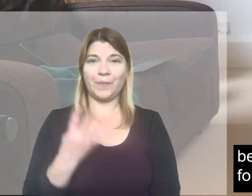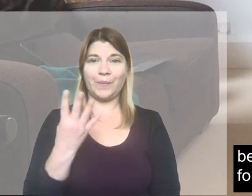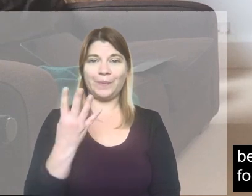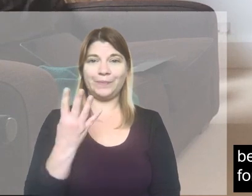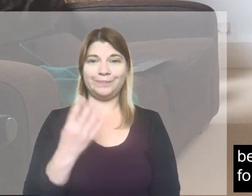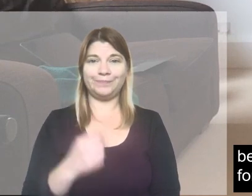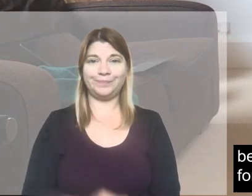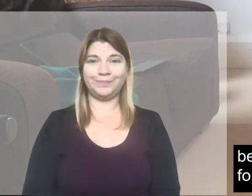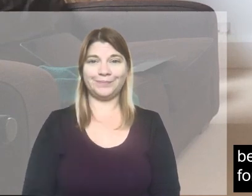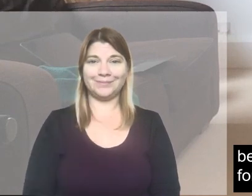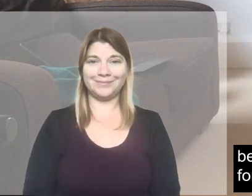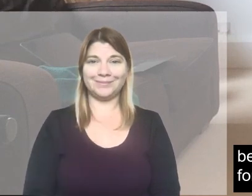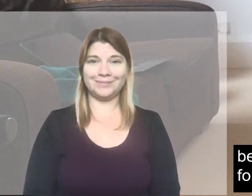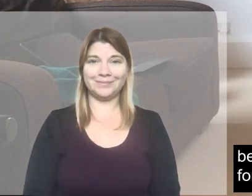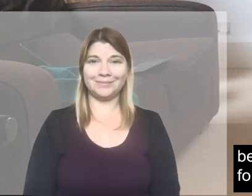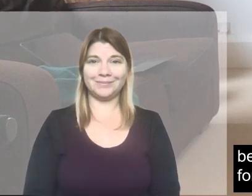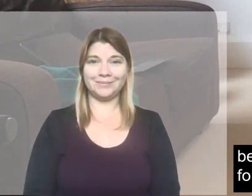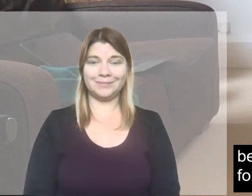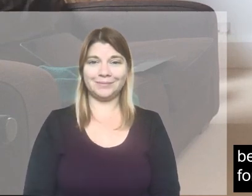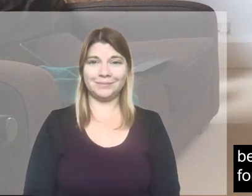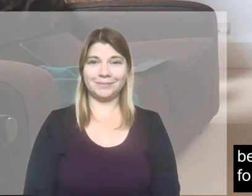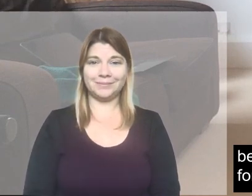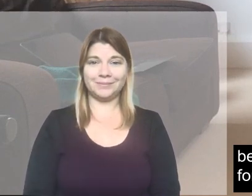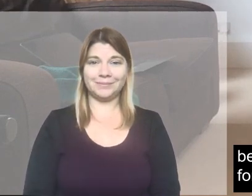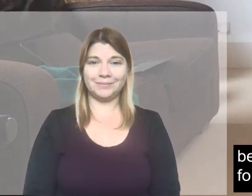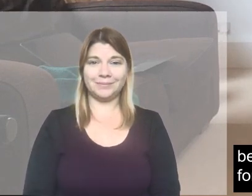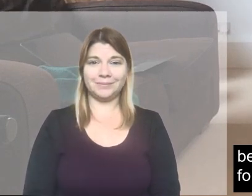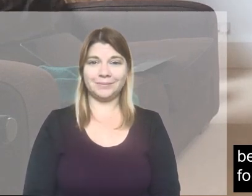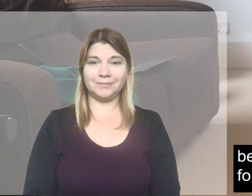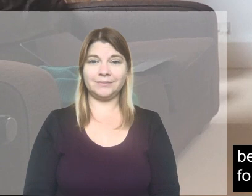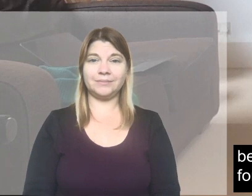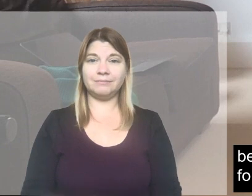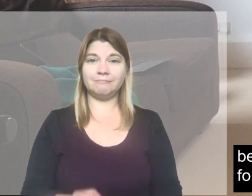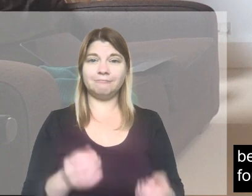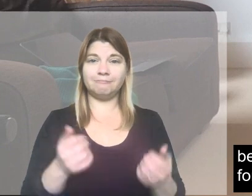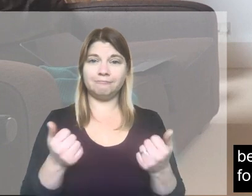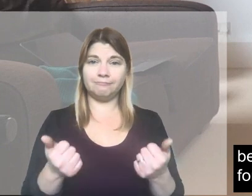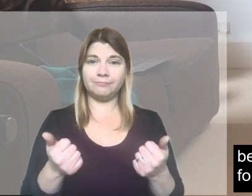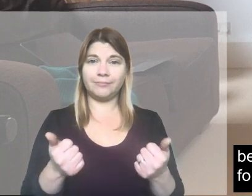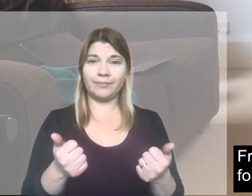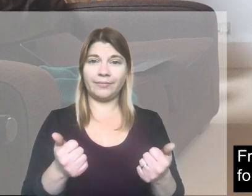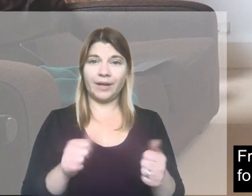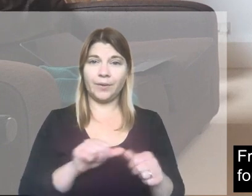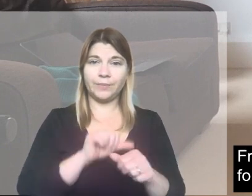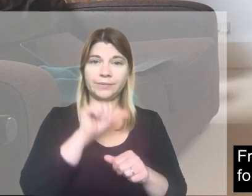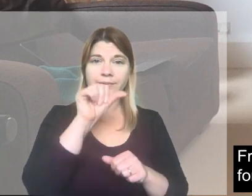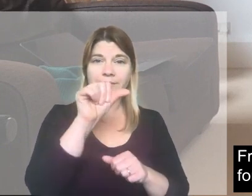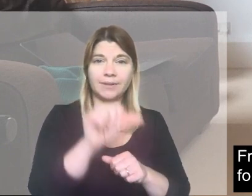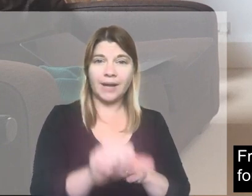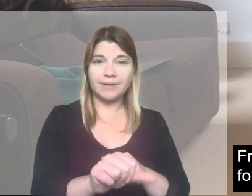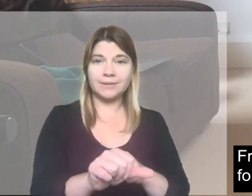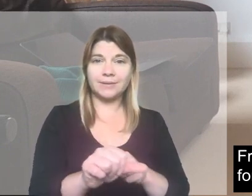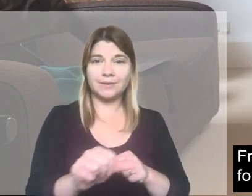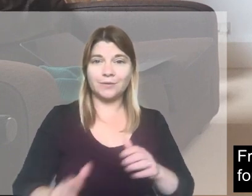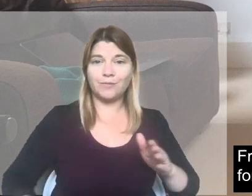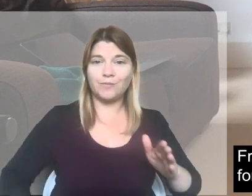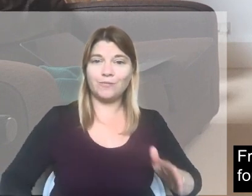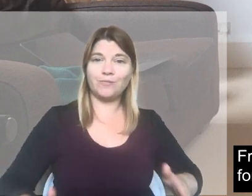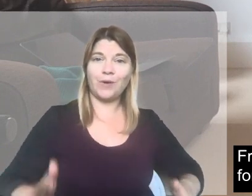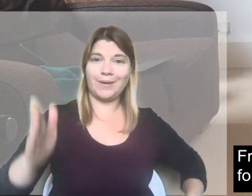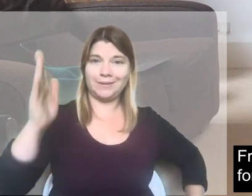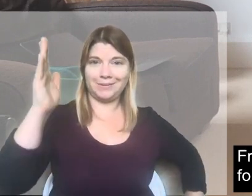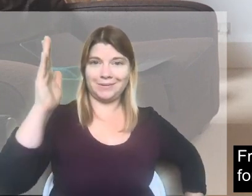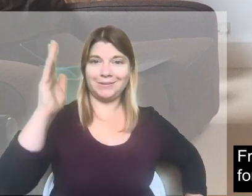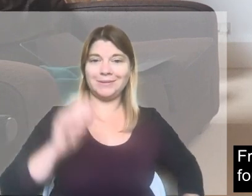Bend, stretch. This is four. Bend, swing forwards, bend, swing backwards. Lovely. From there, we're going to swing our right arm